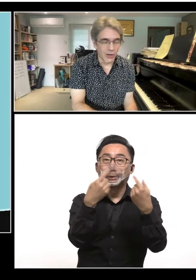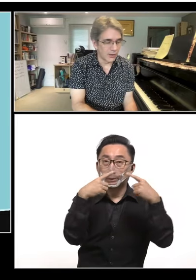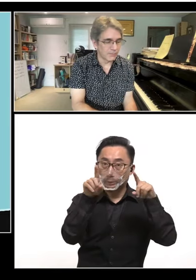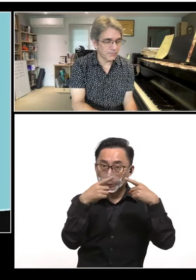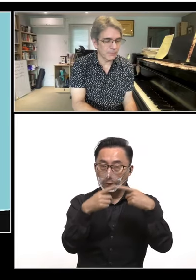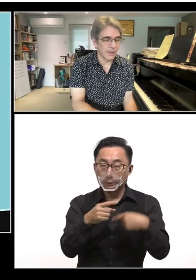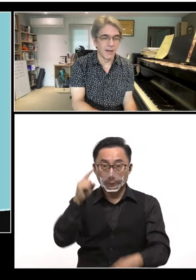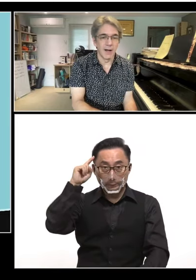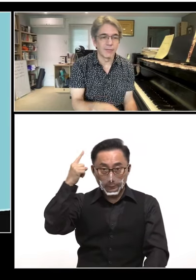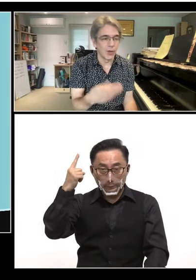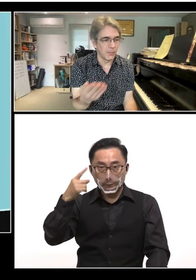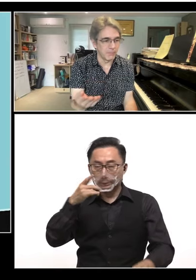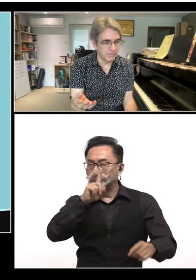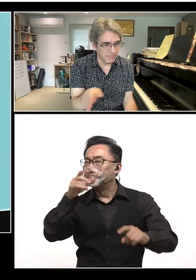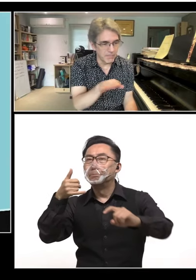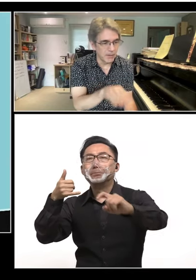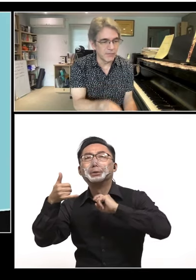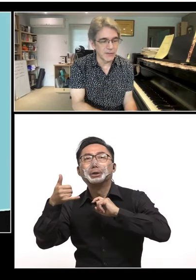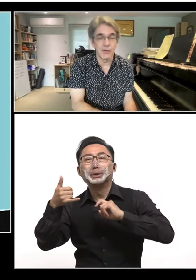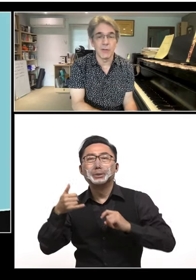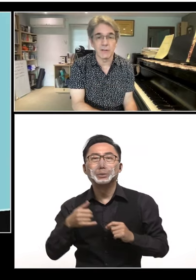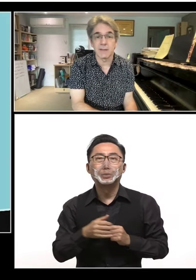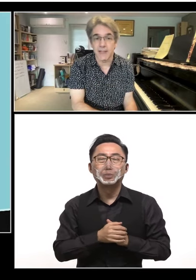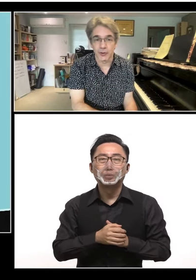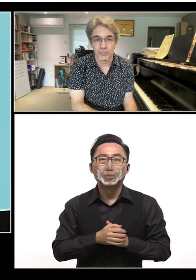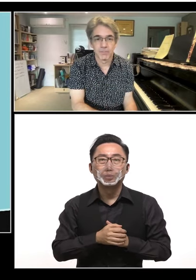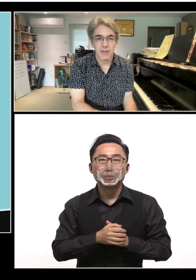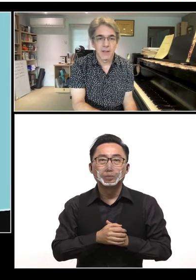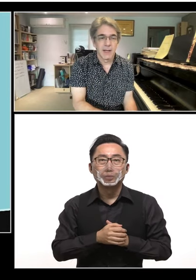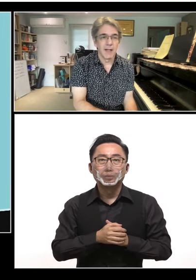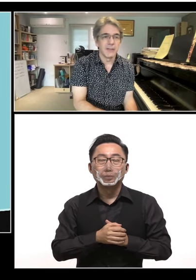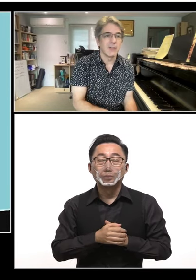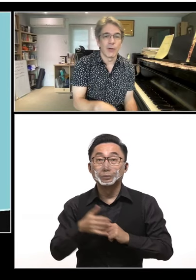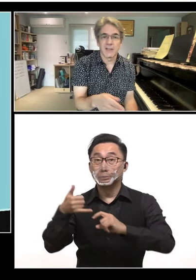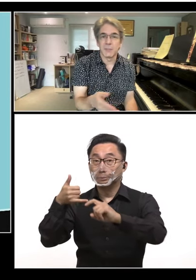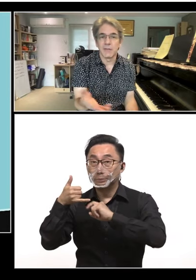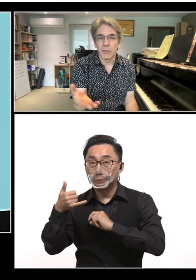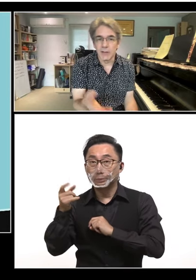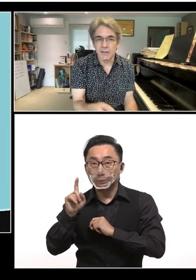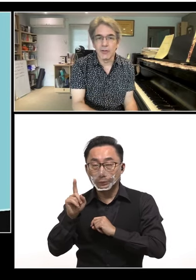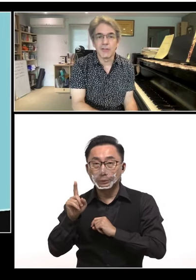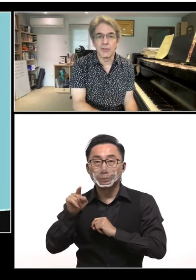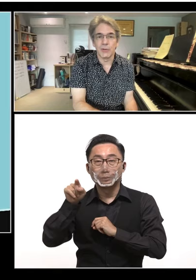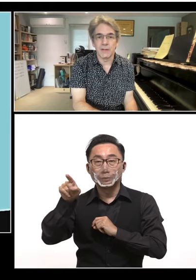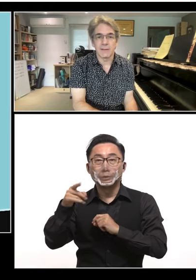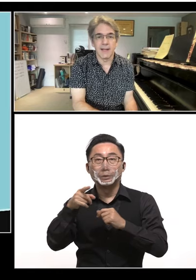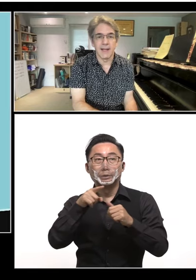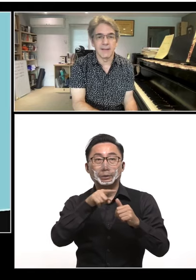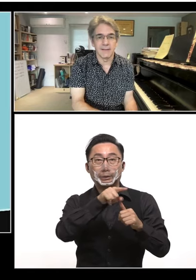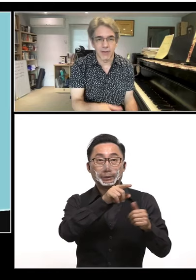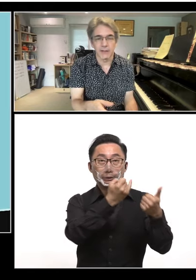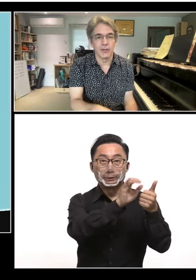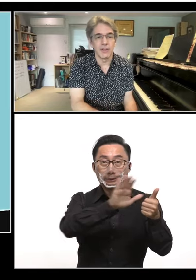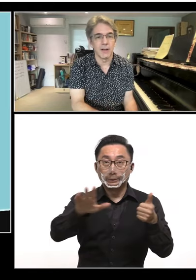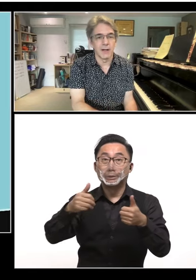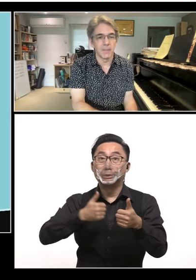phone call from this student's teacher. And the teacher asked me if I would listen to the student and